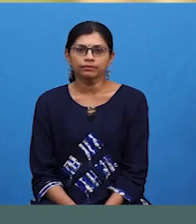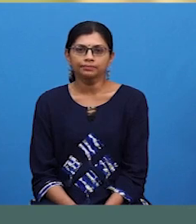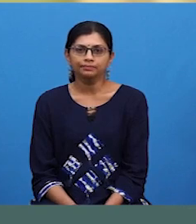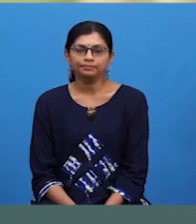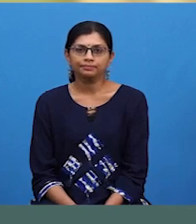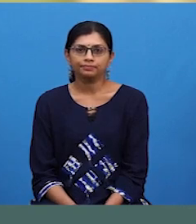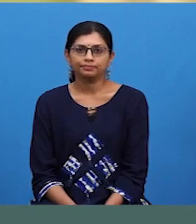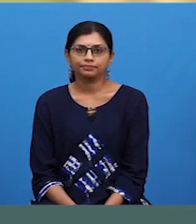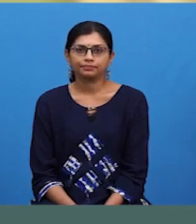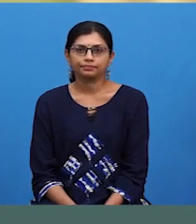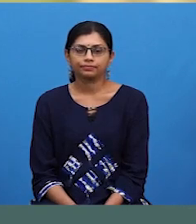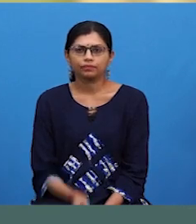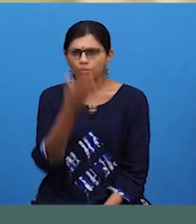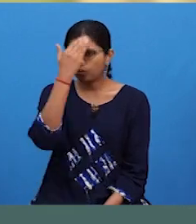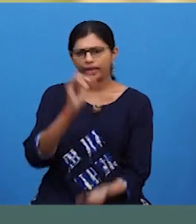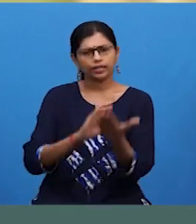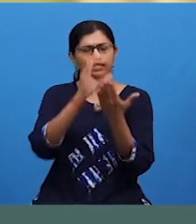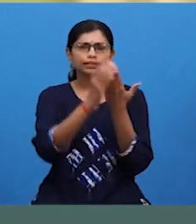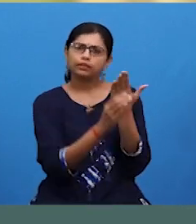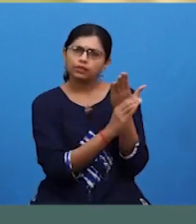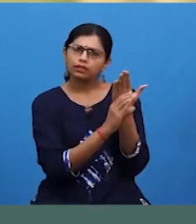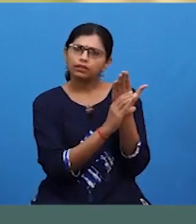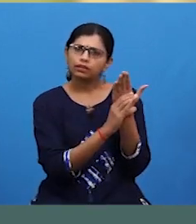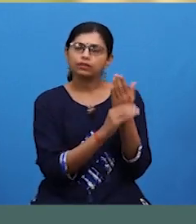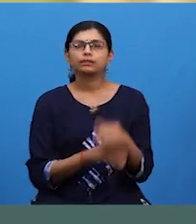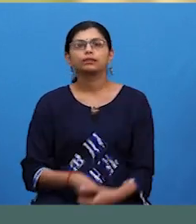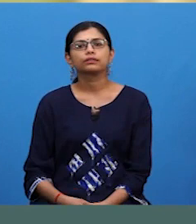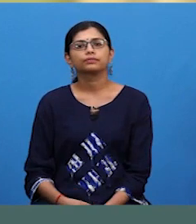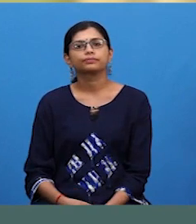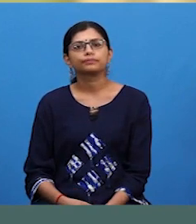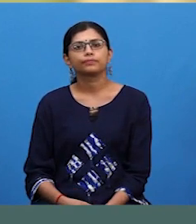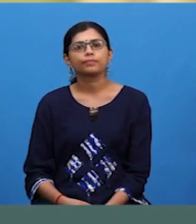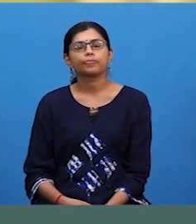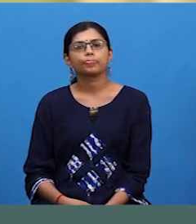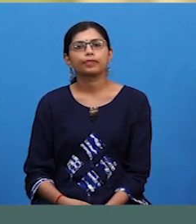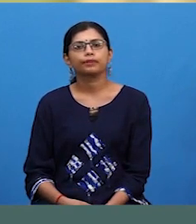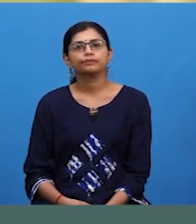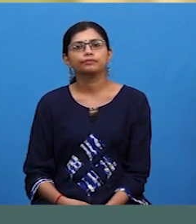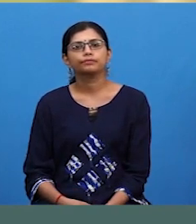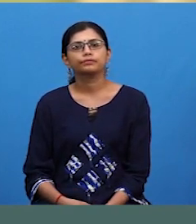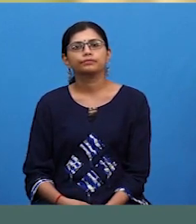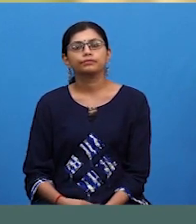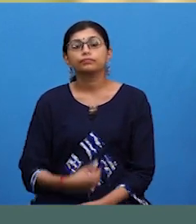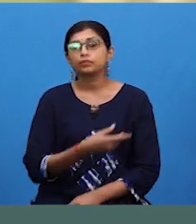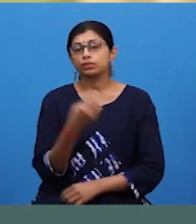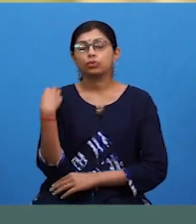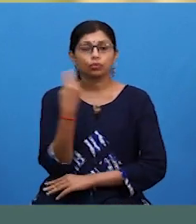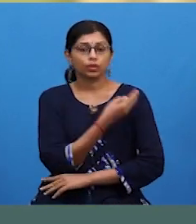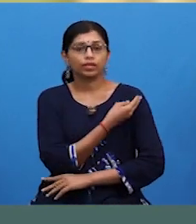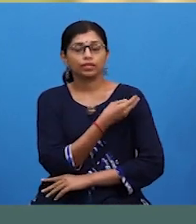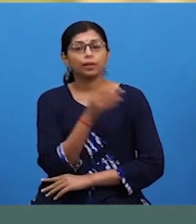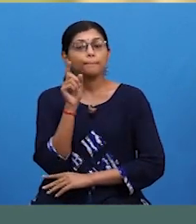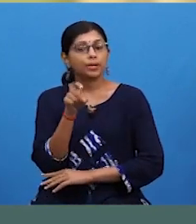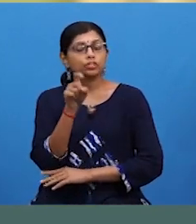Why a calendar, you may ask? You may not believe it, but we need to use ordinal